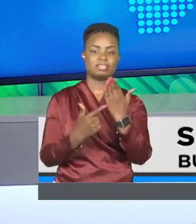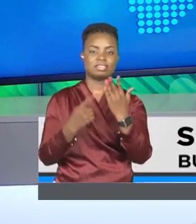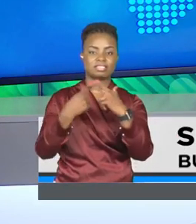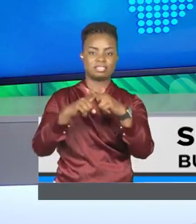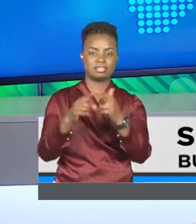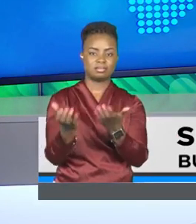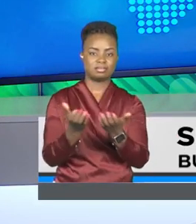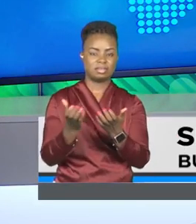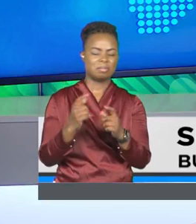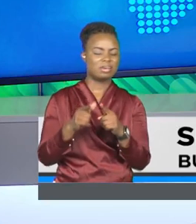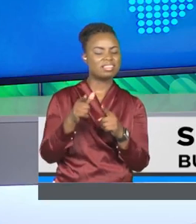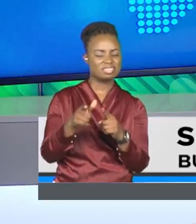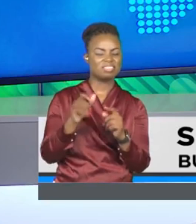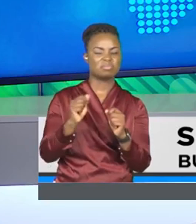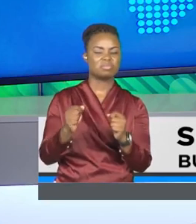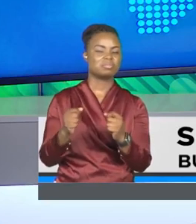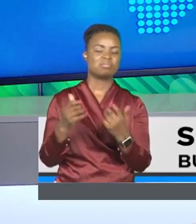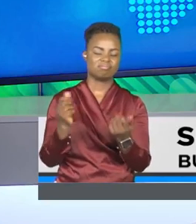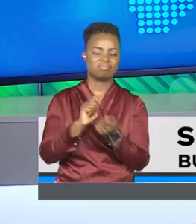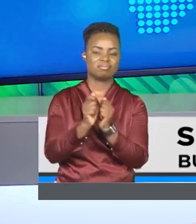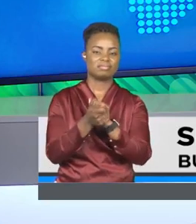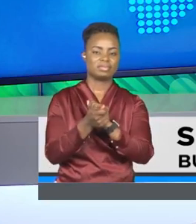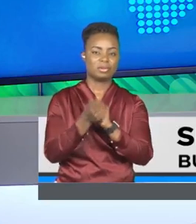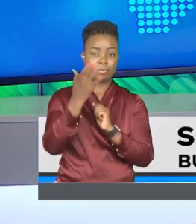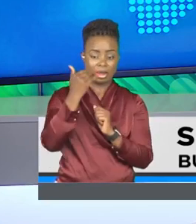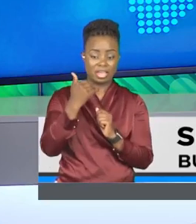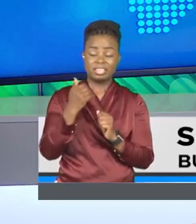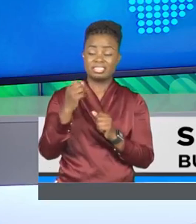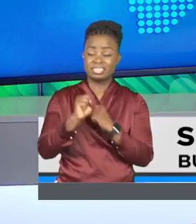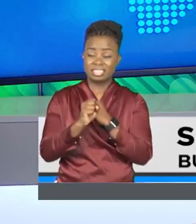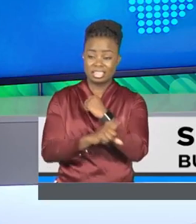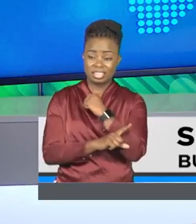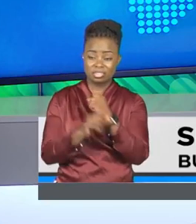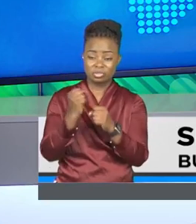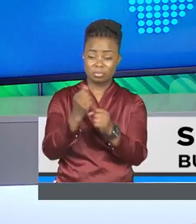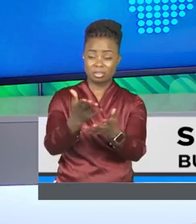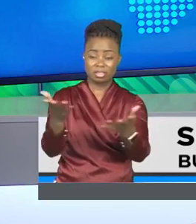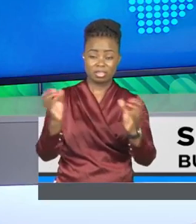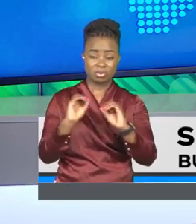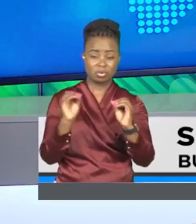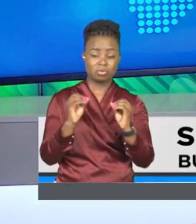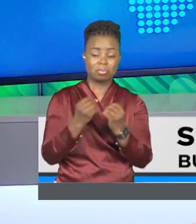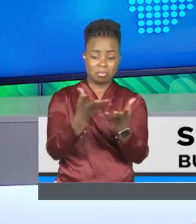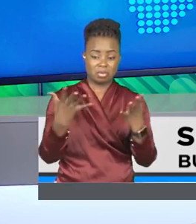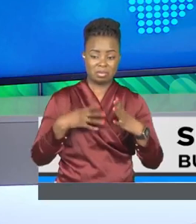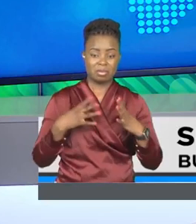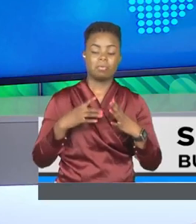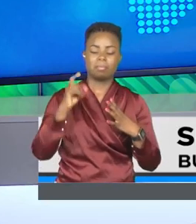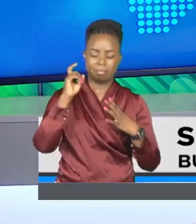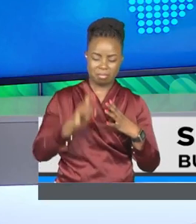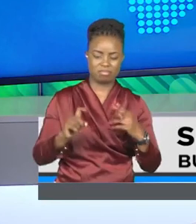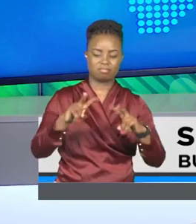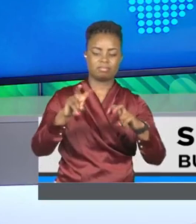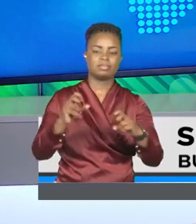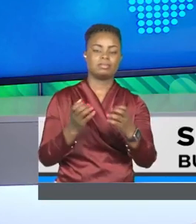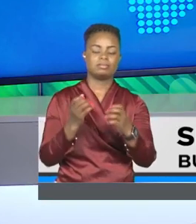But this could be a thing starting to change. Due to a shortage of jobs in Senegal, many people are forced to fend for themselves so